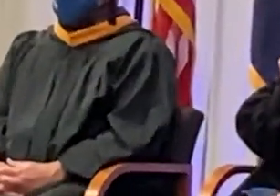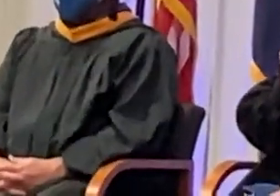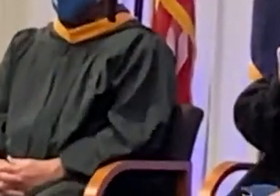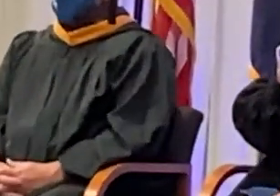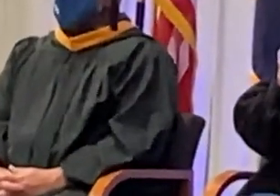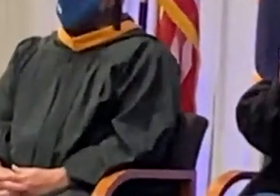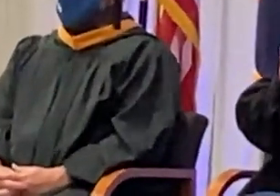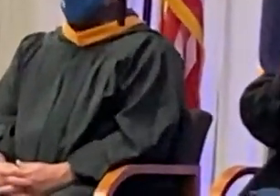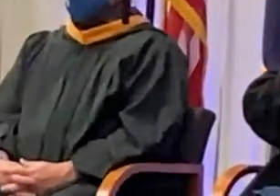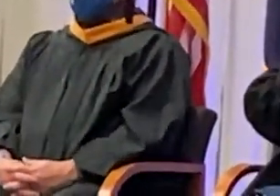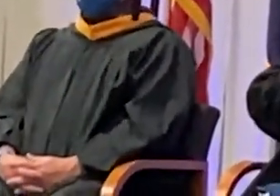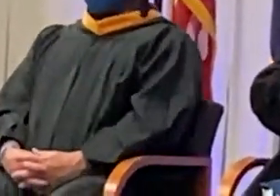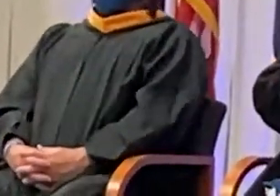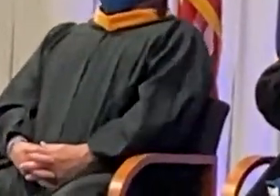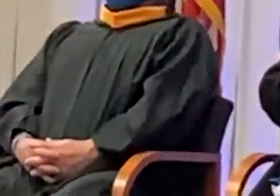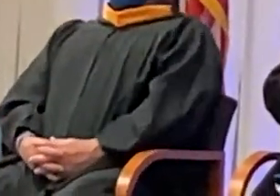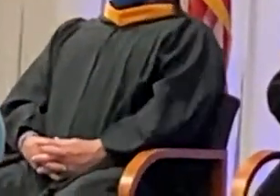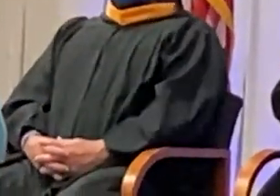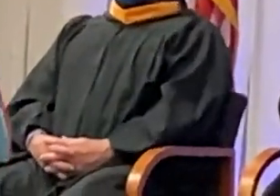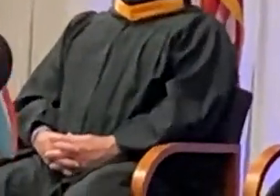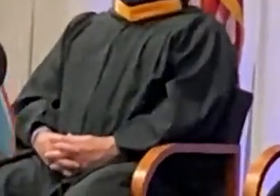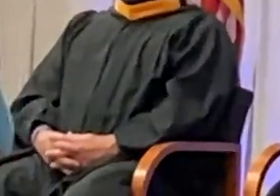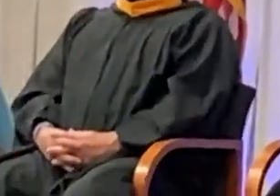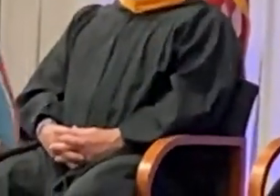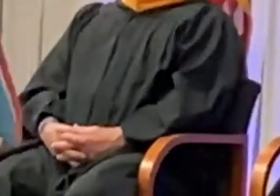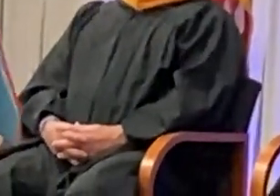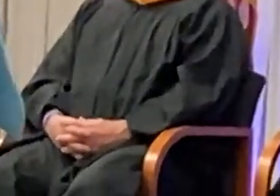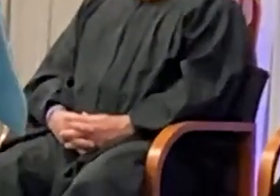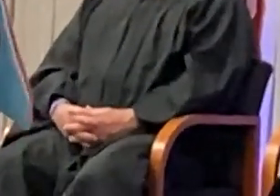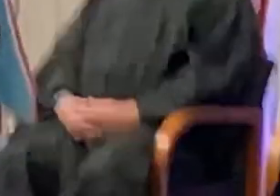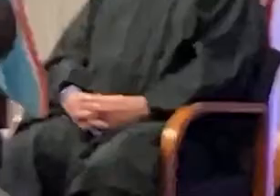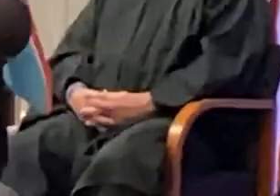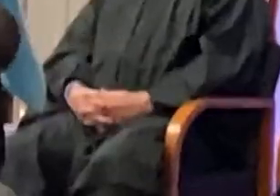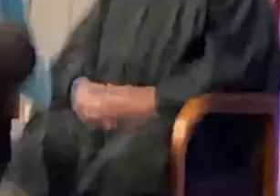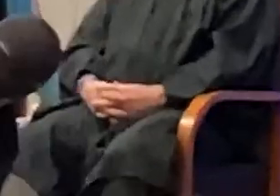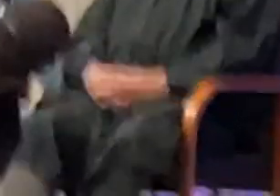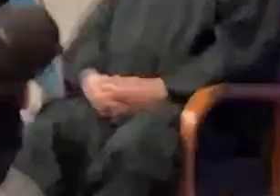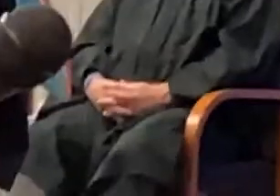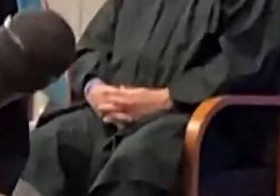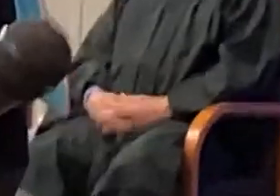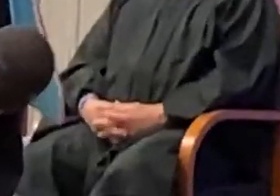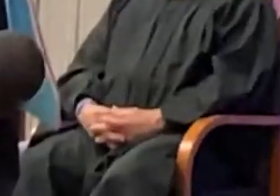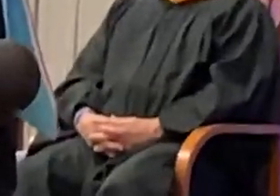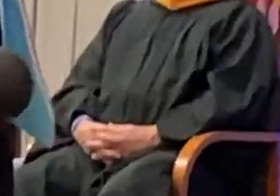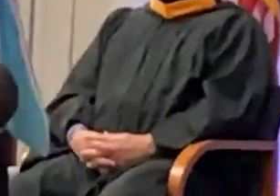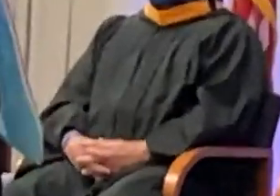you. And before I start my speech, I also want to thank the special guests